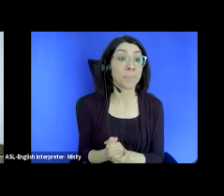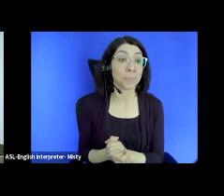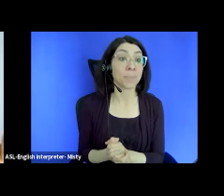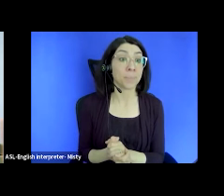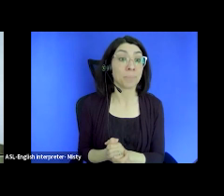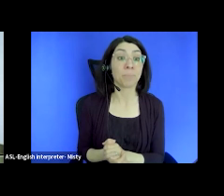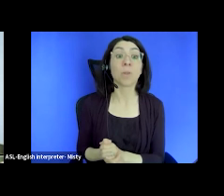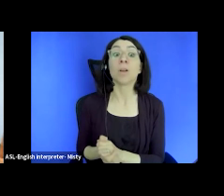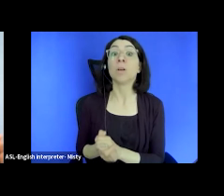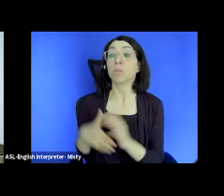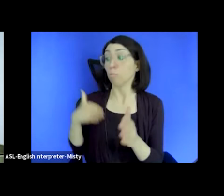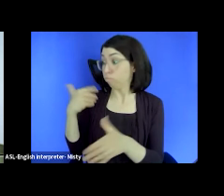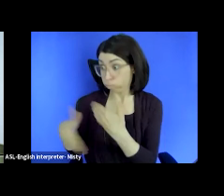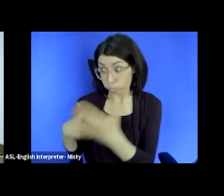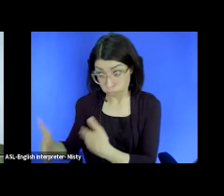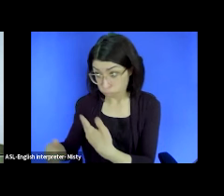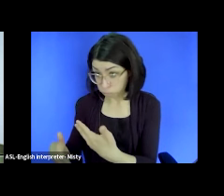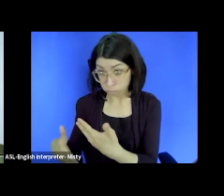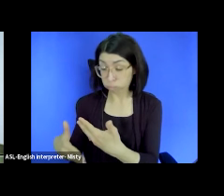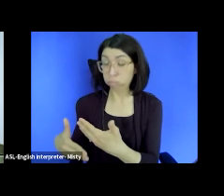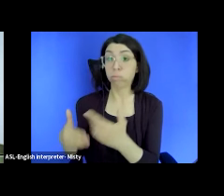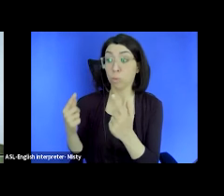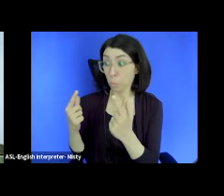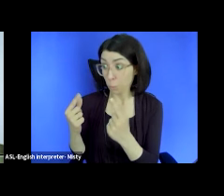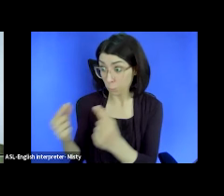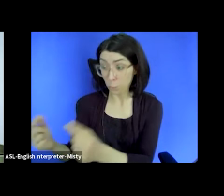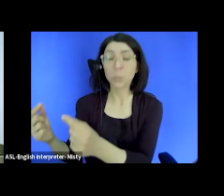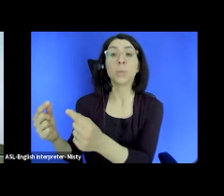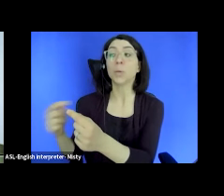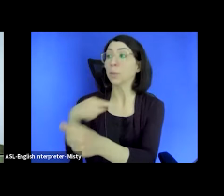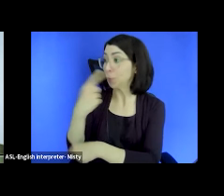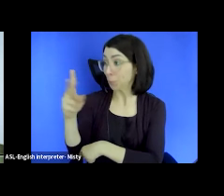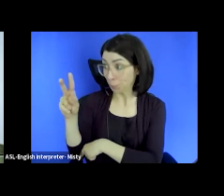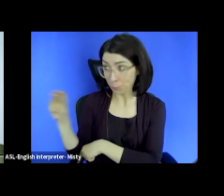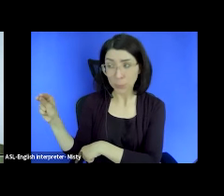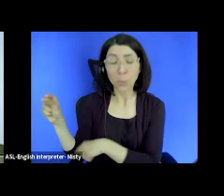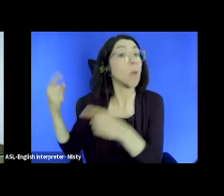actually happened? You carried out all of your steps here, and what actually